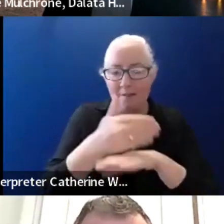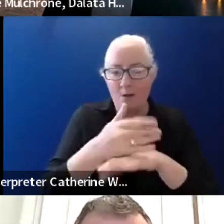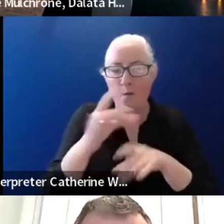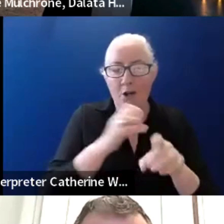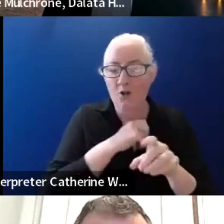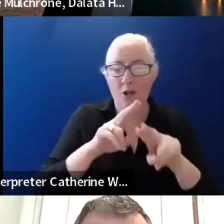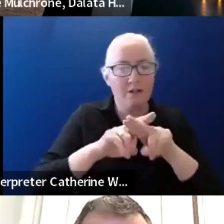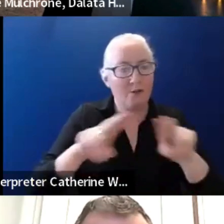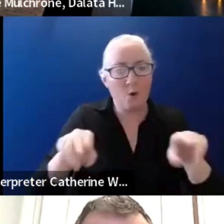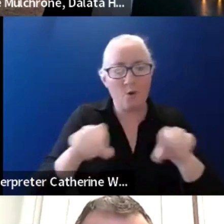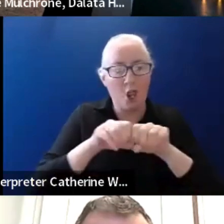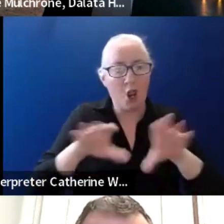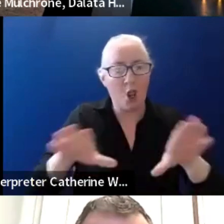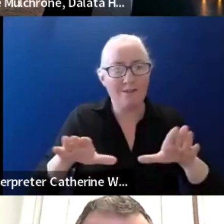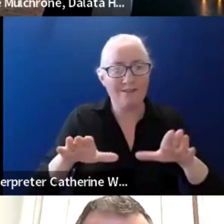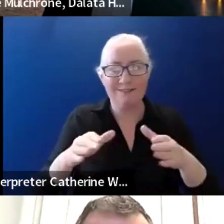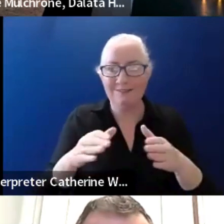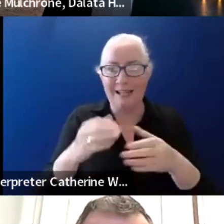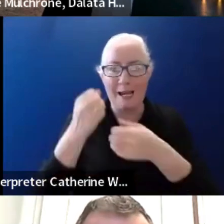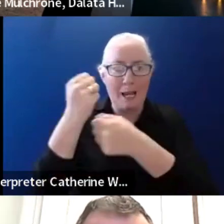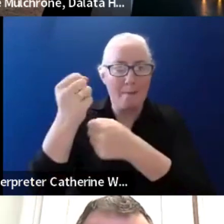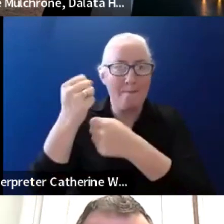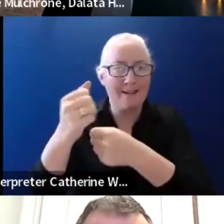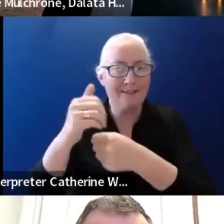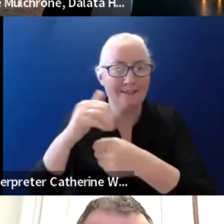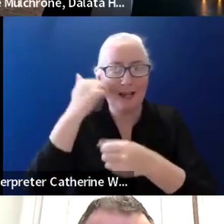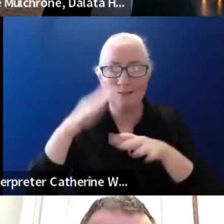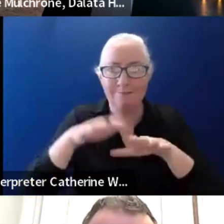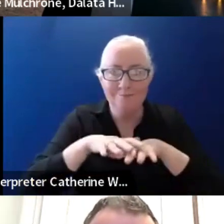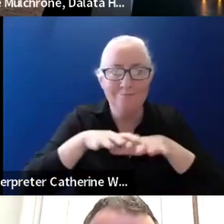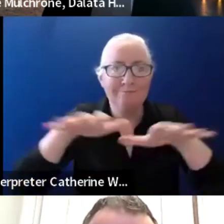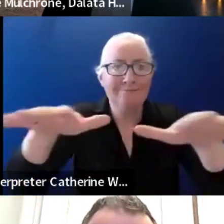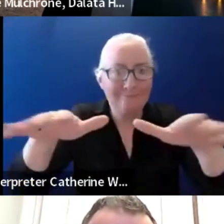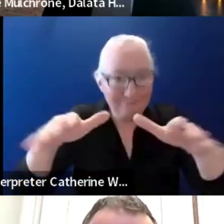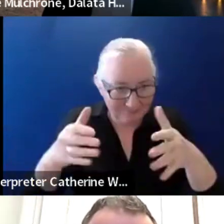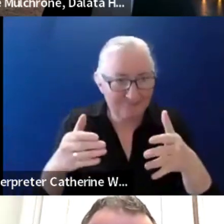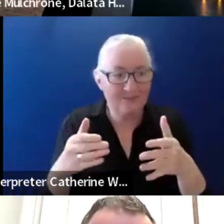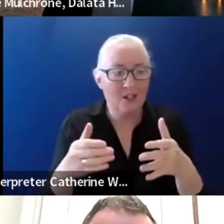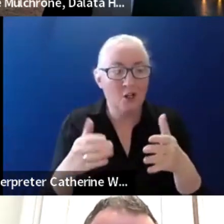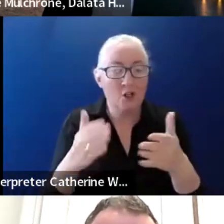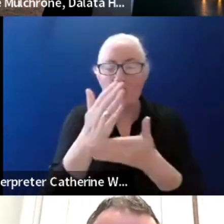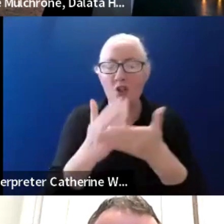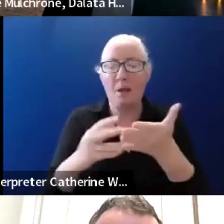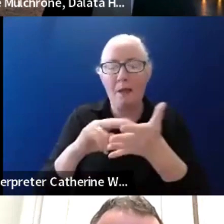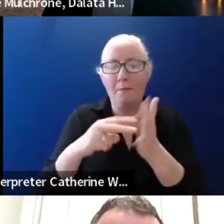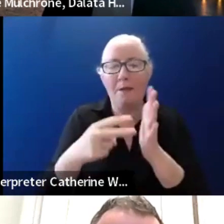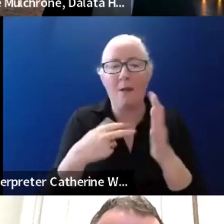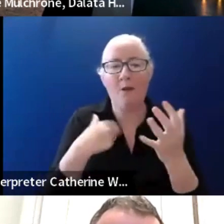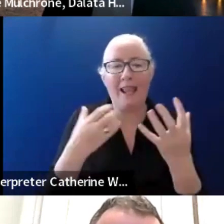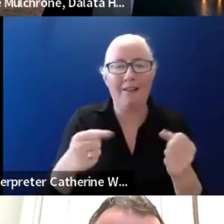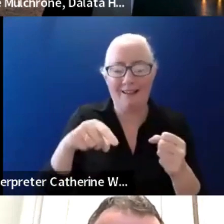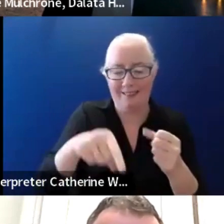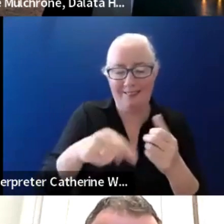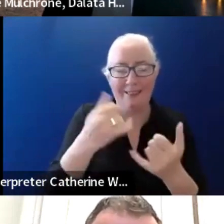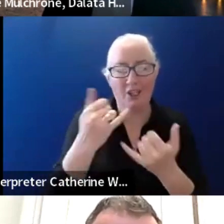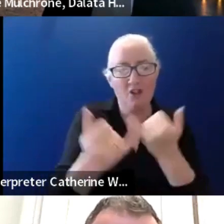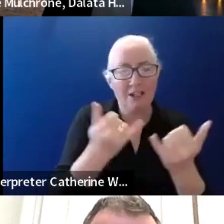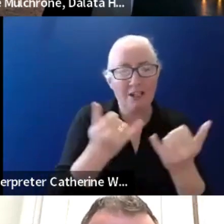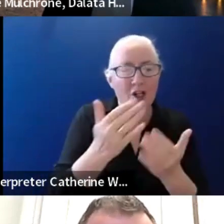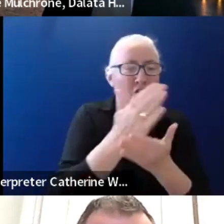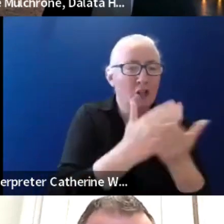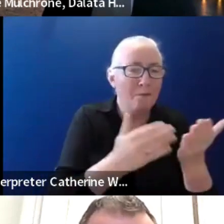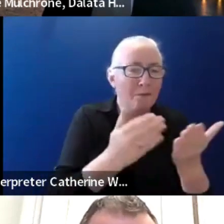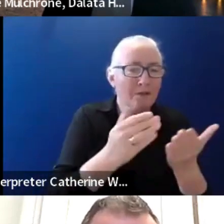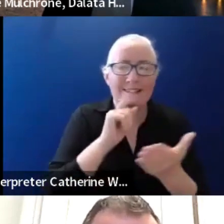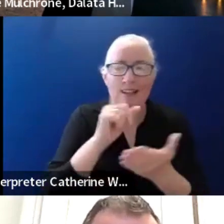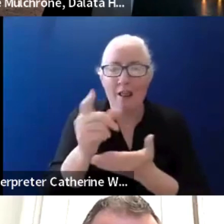don't lose the essence of the campaign by expanding its reach. So some of the plans that we have for this year and some of the storytelling